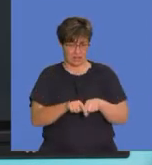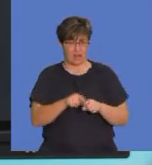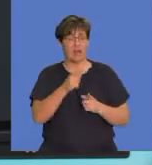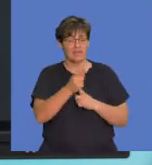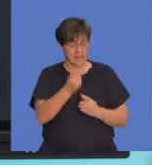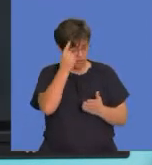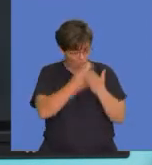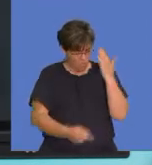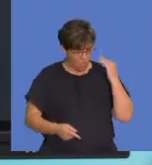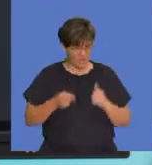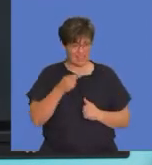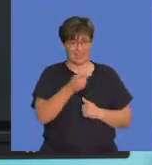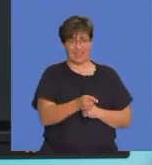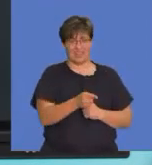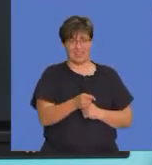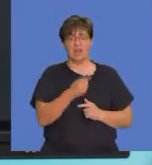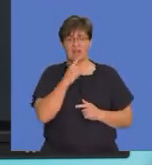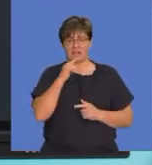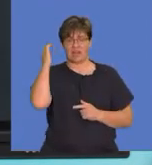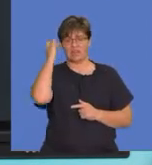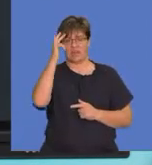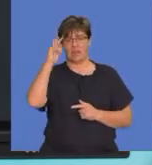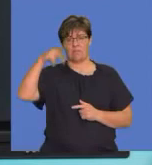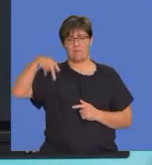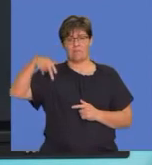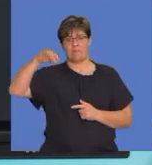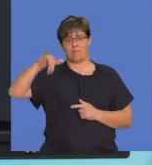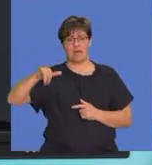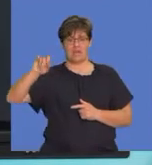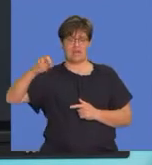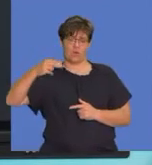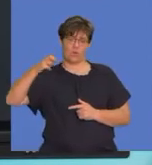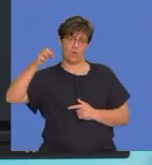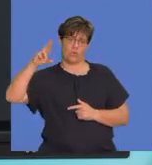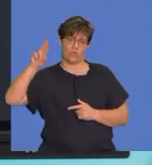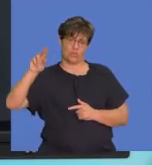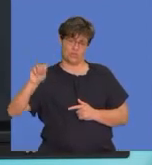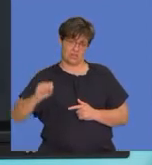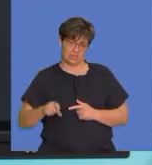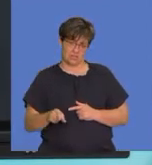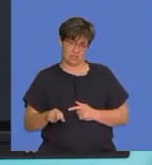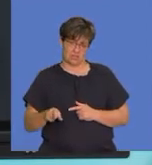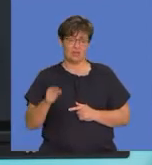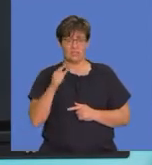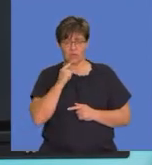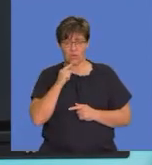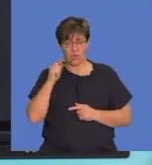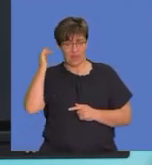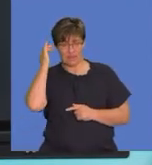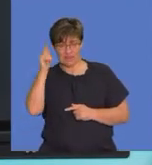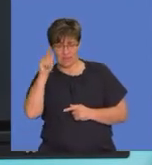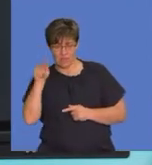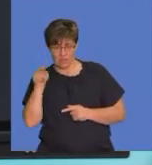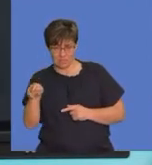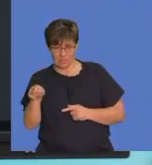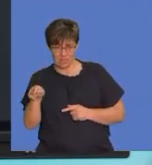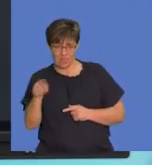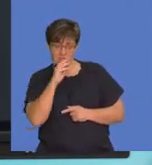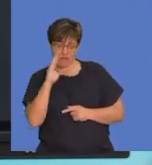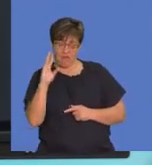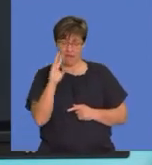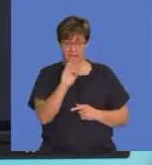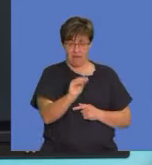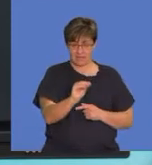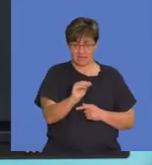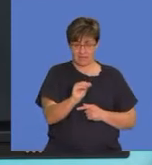triangle, you can then only talk about the theorem of Pythagoras. So meaning, you can see that the theorem of Pythagoras, if I was